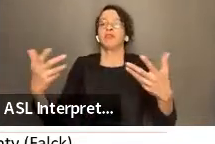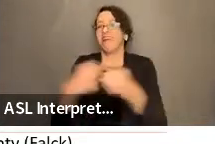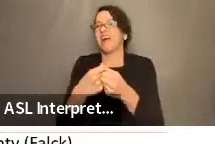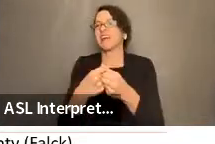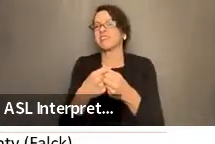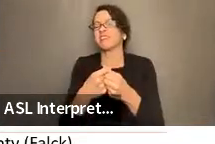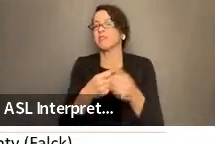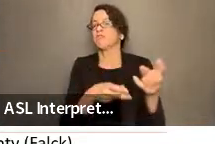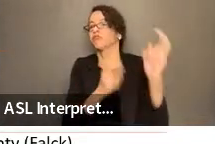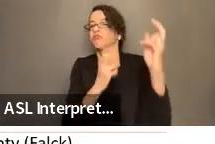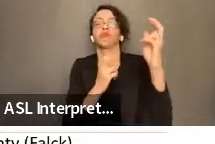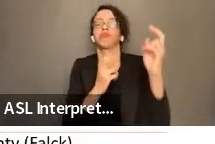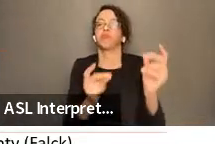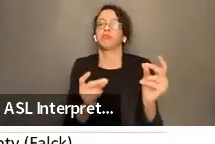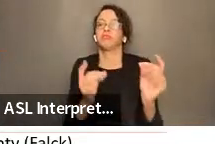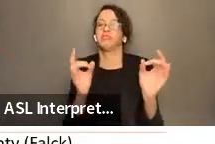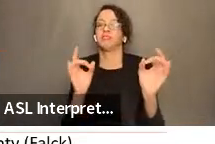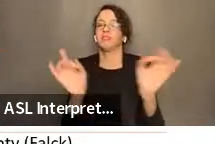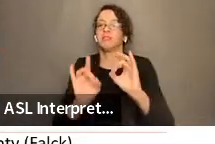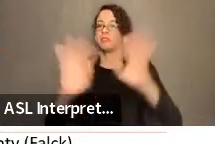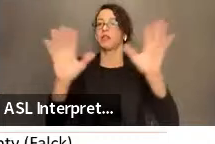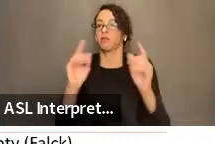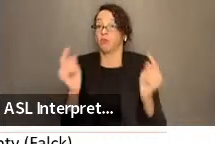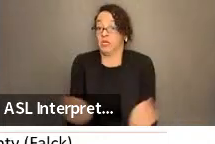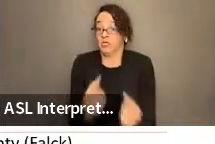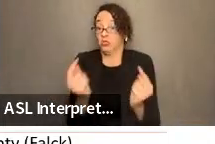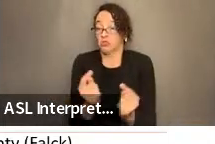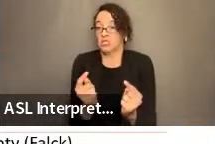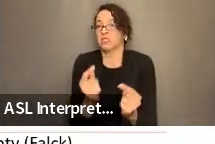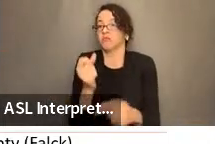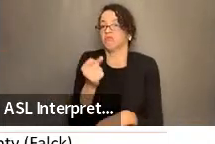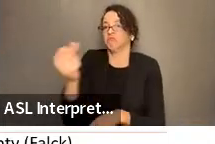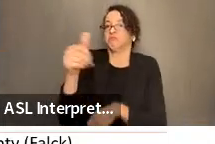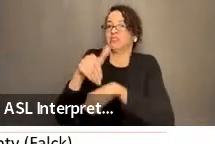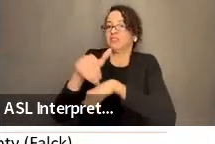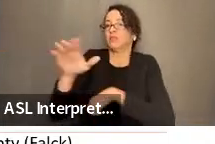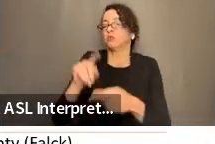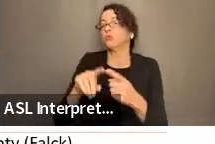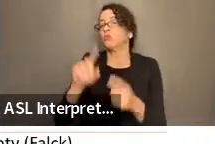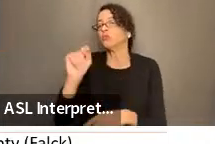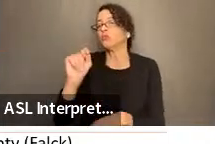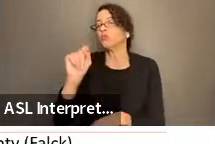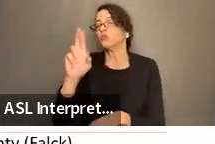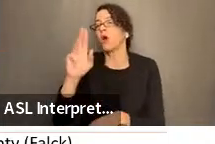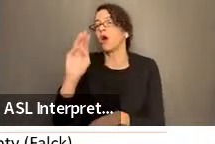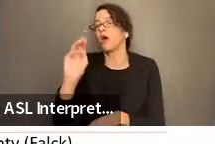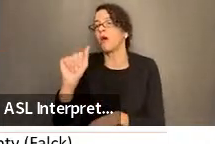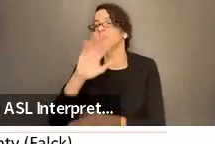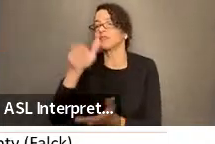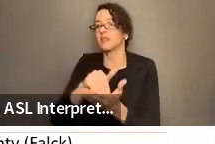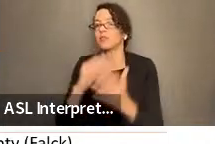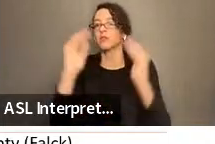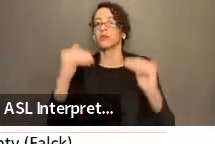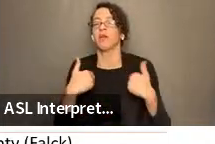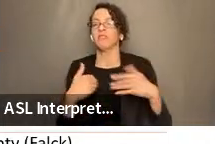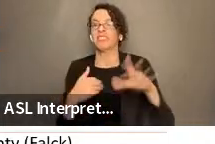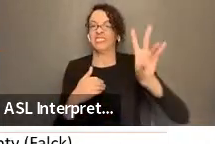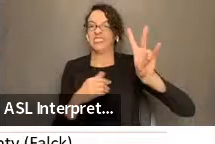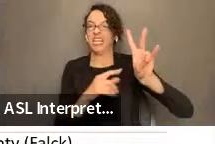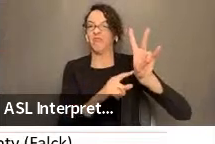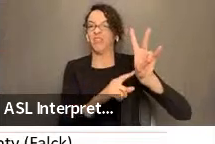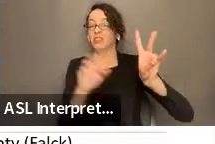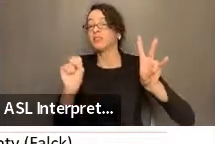just terrible injuries. They go to trauma centers. We have 7 what we call STEMI centers, and basically that's